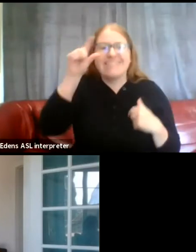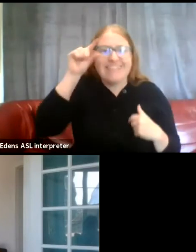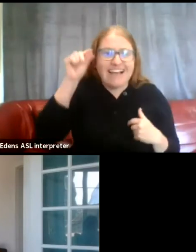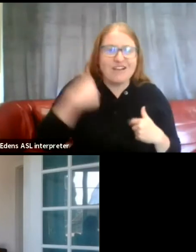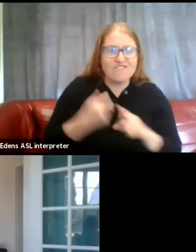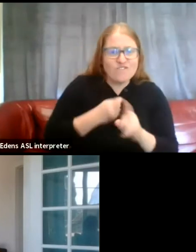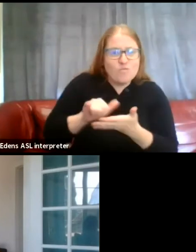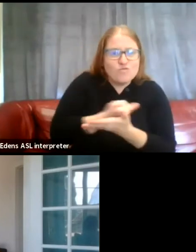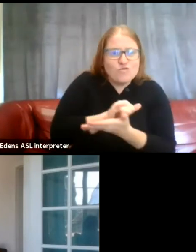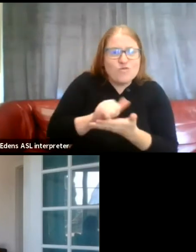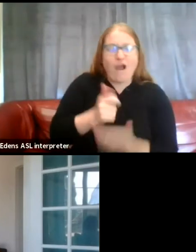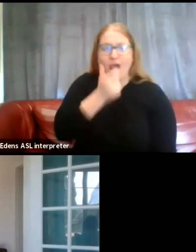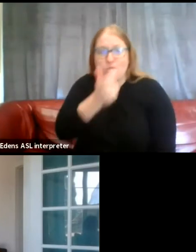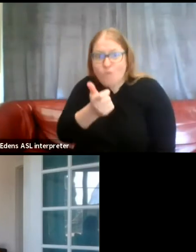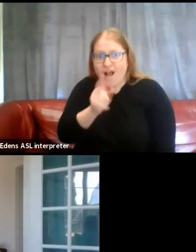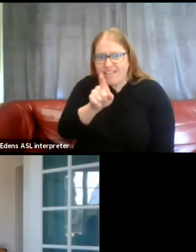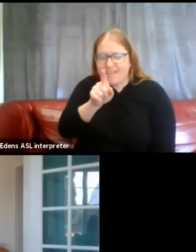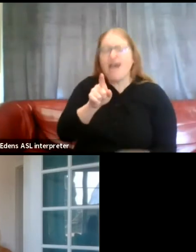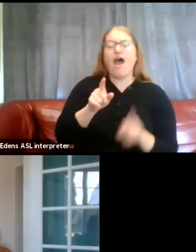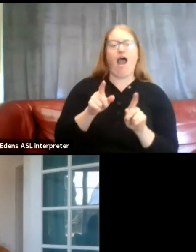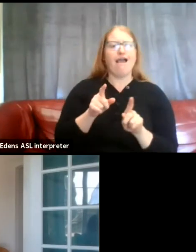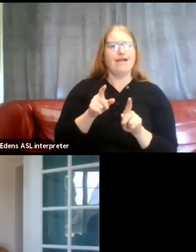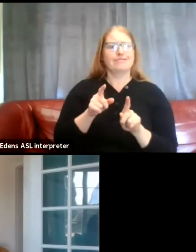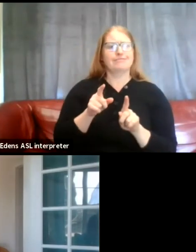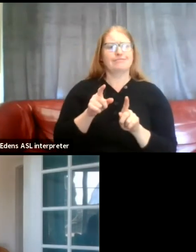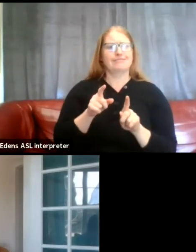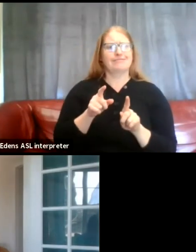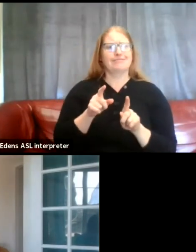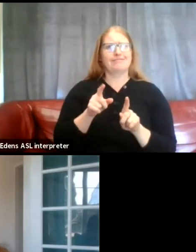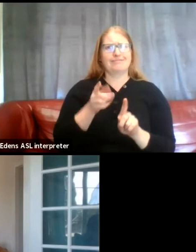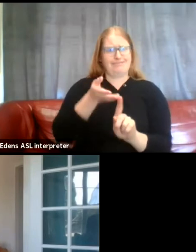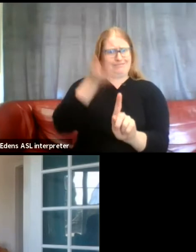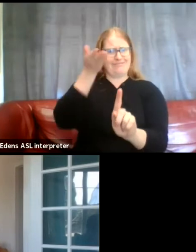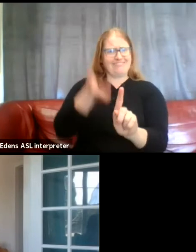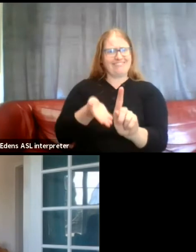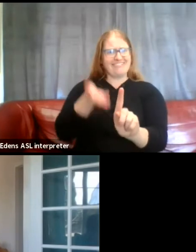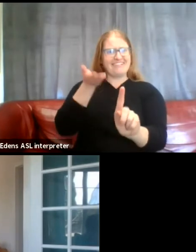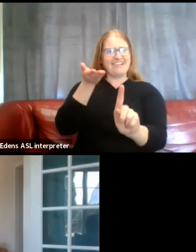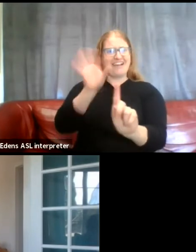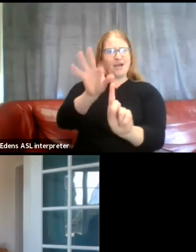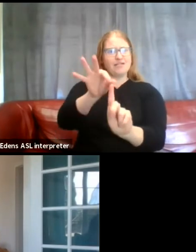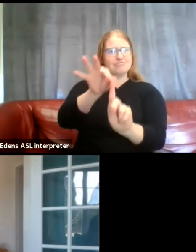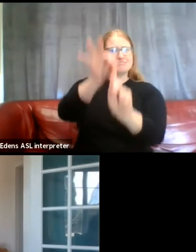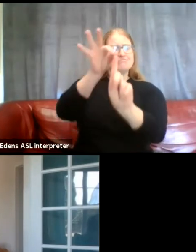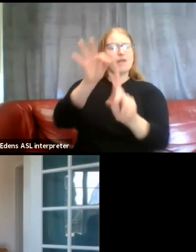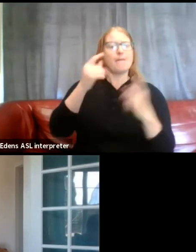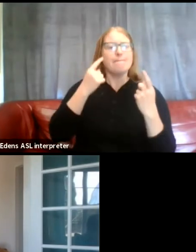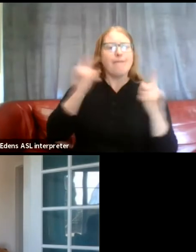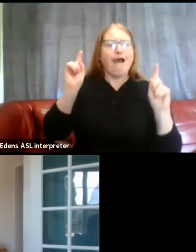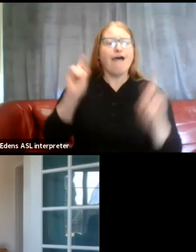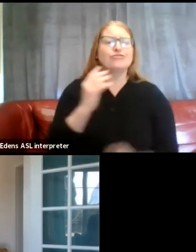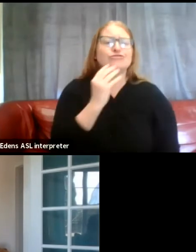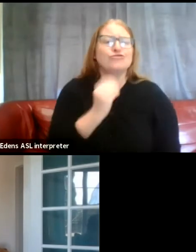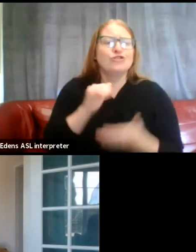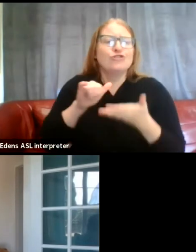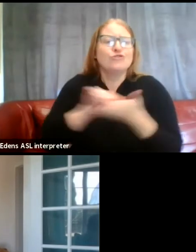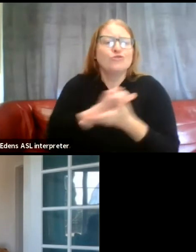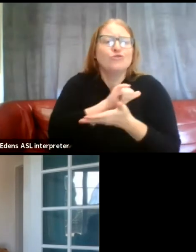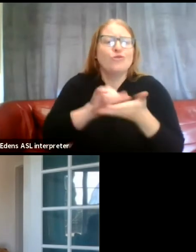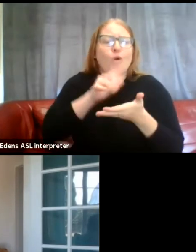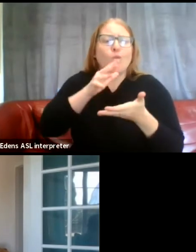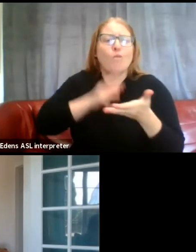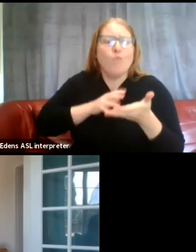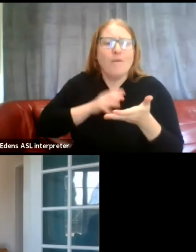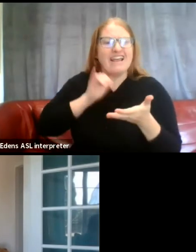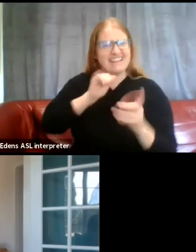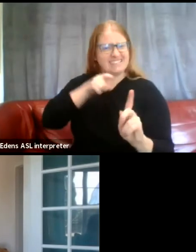and like a lot of other women like me, I was like, oh, there she is. Like, finally, there's a Jewish New York woman of this particular